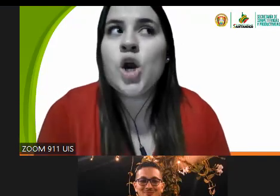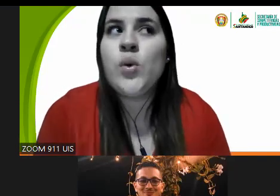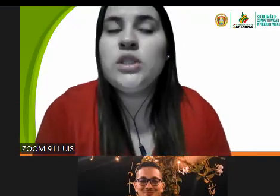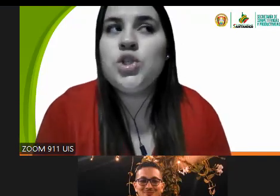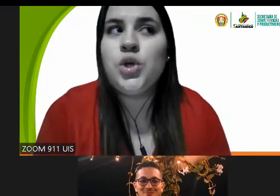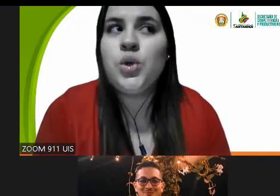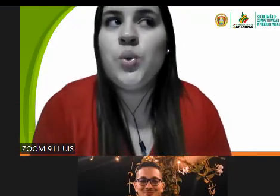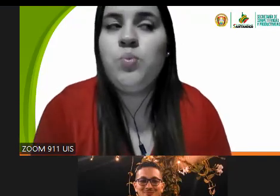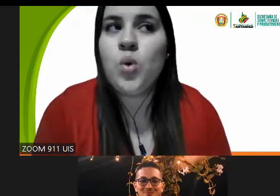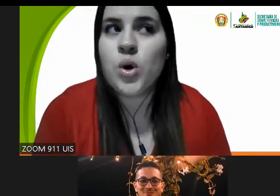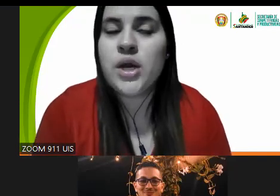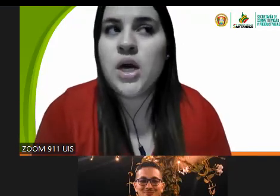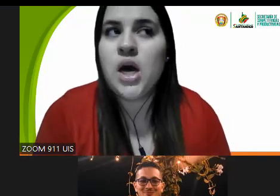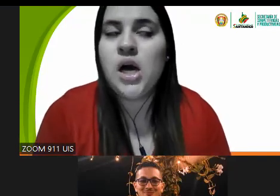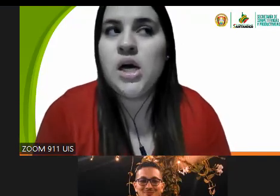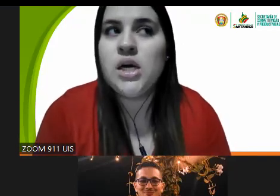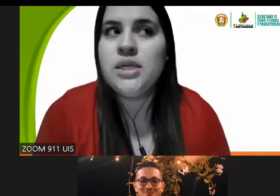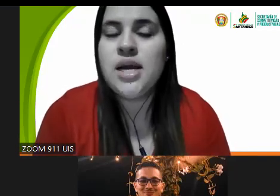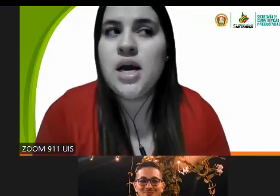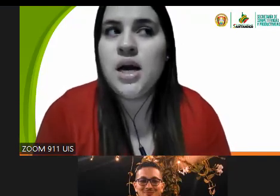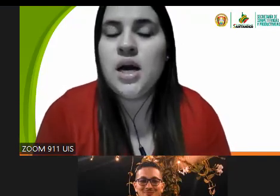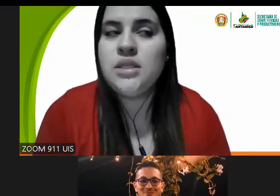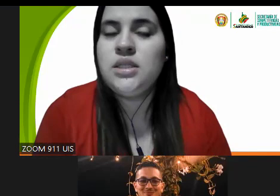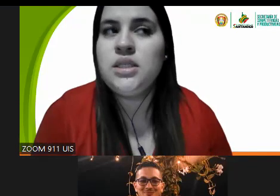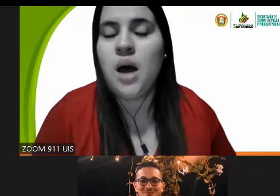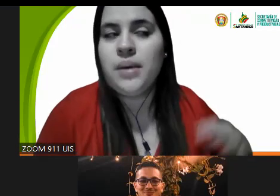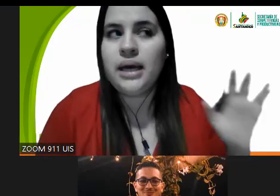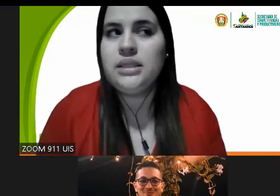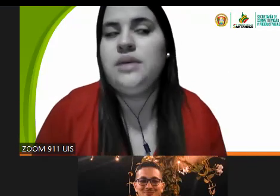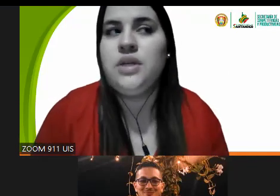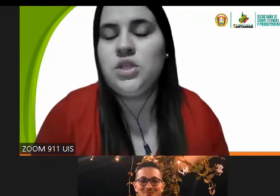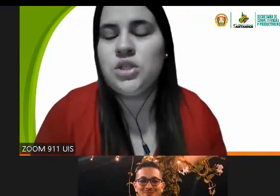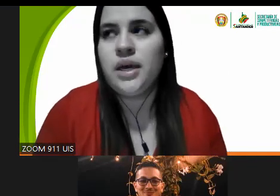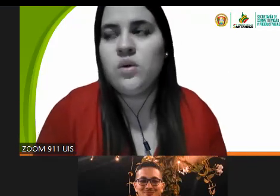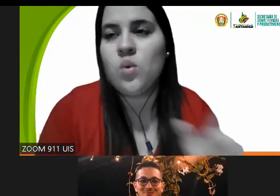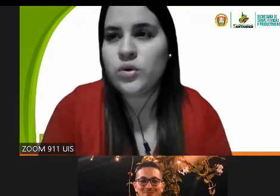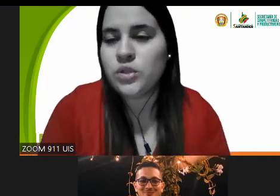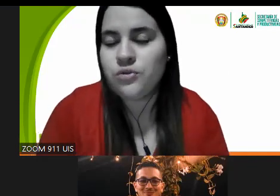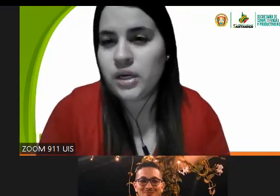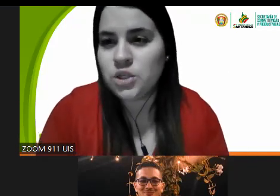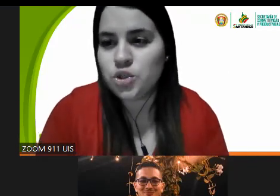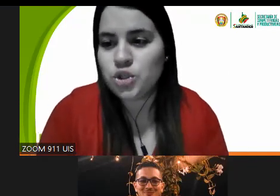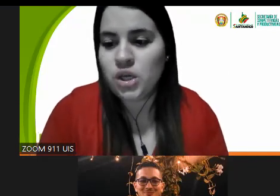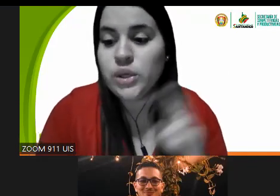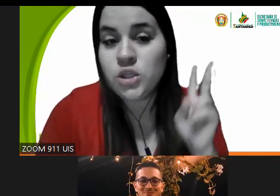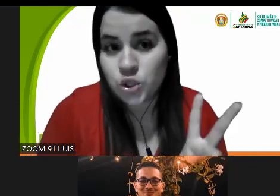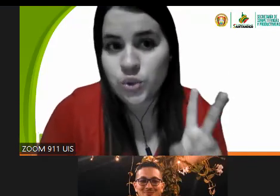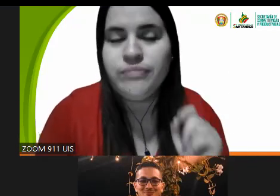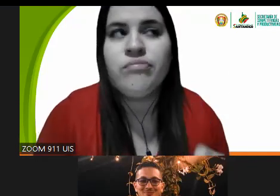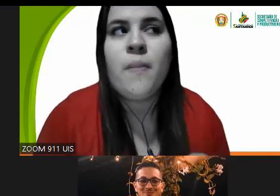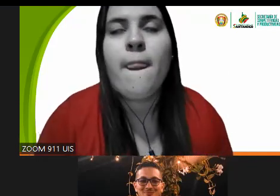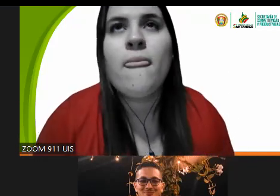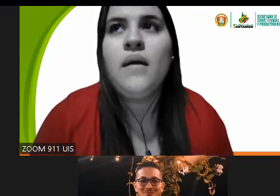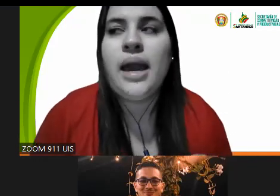We are going to work on some activities in order to finish Unit